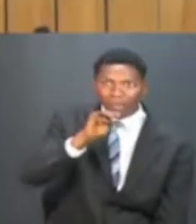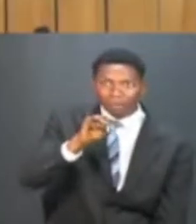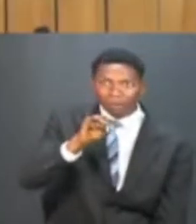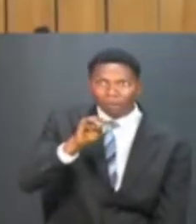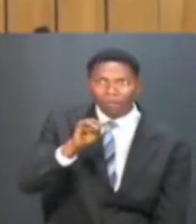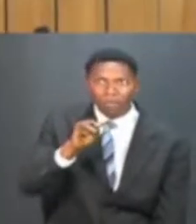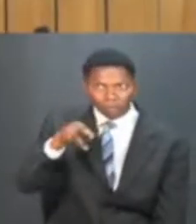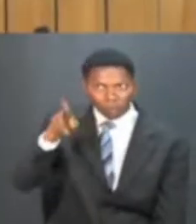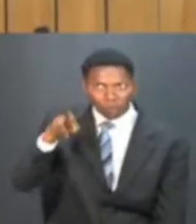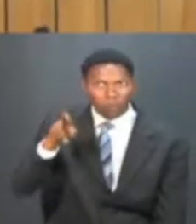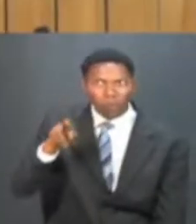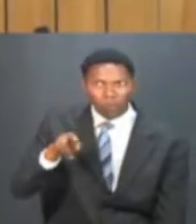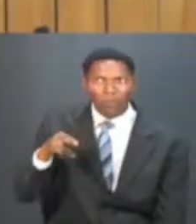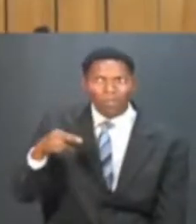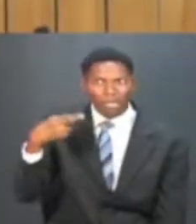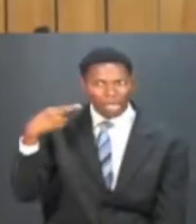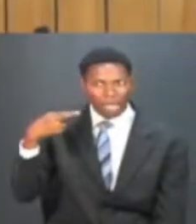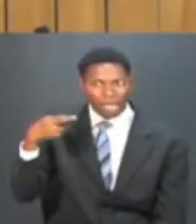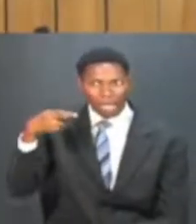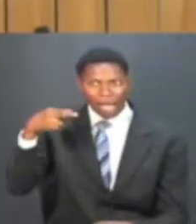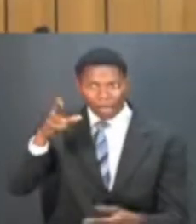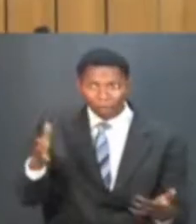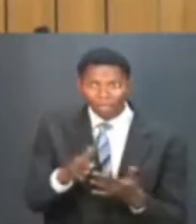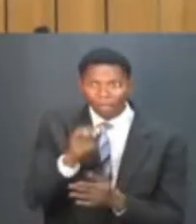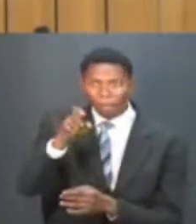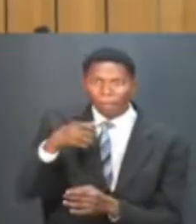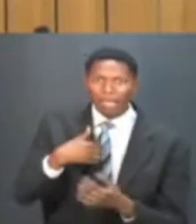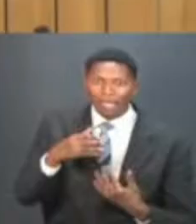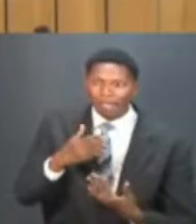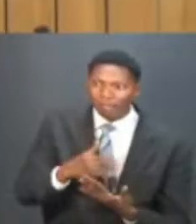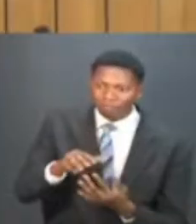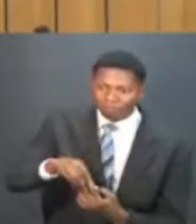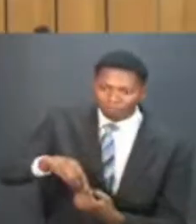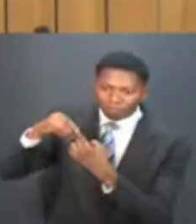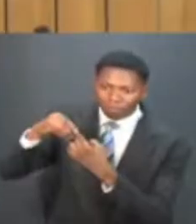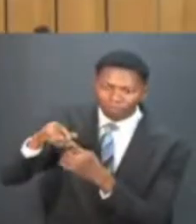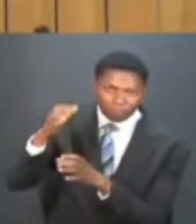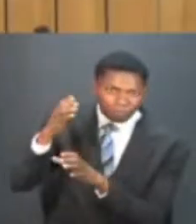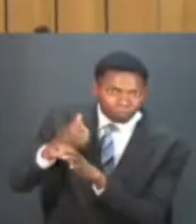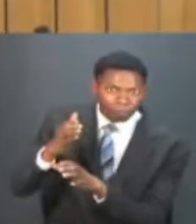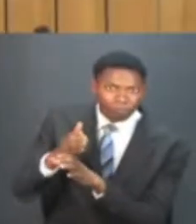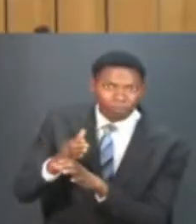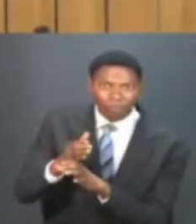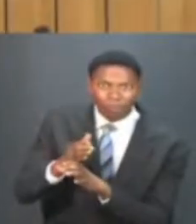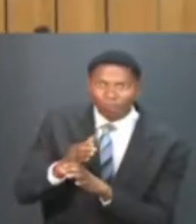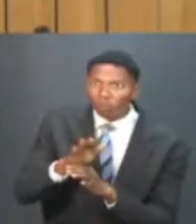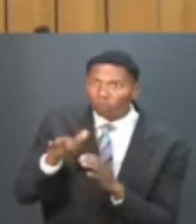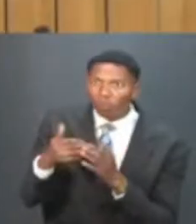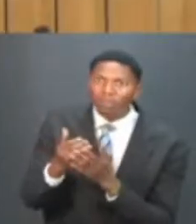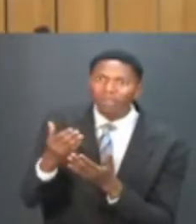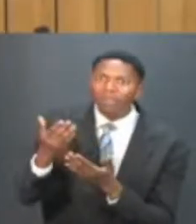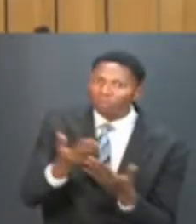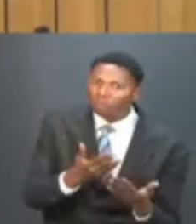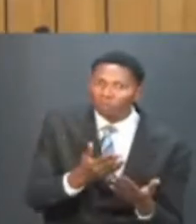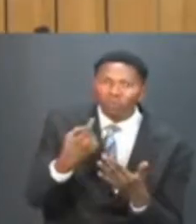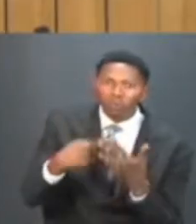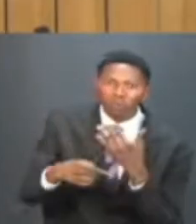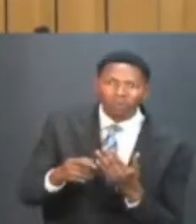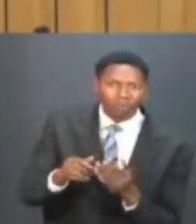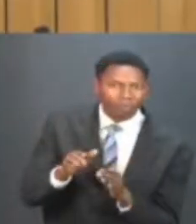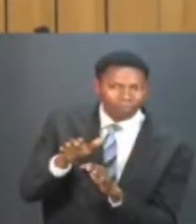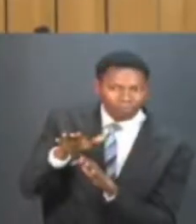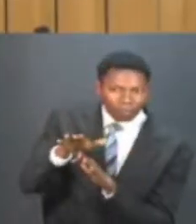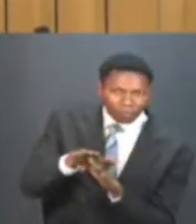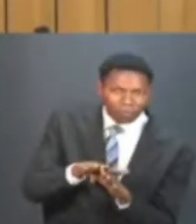access radiotherapy and specialized oncology care. This creates delays, increases costs,